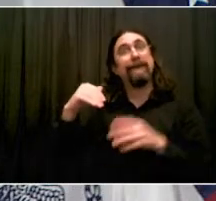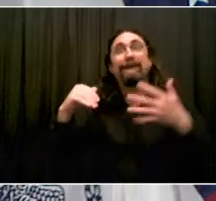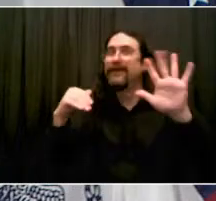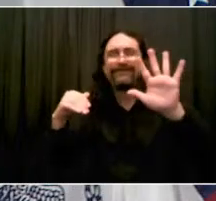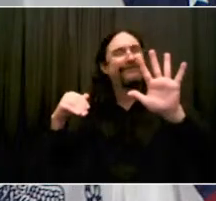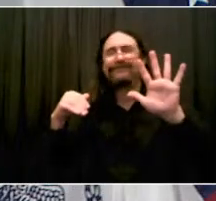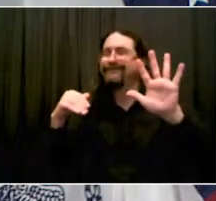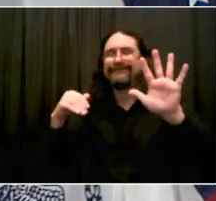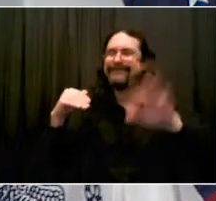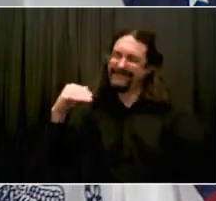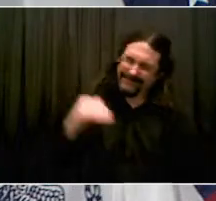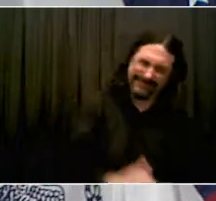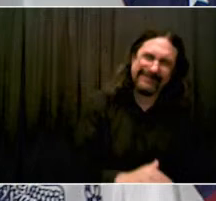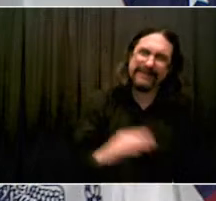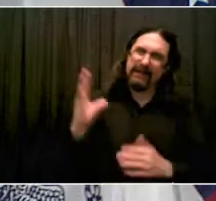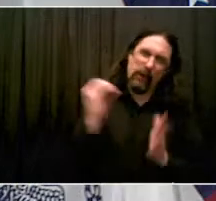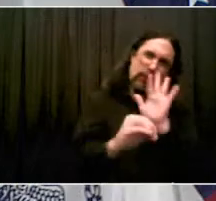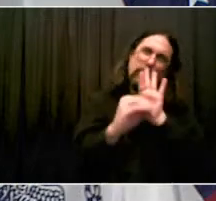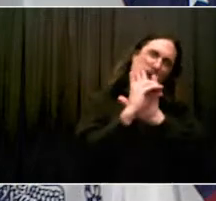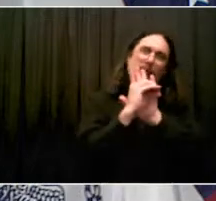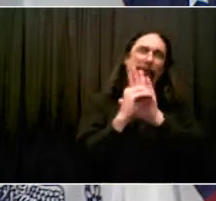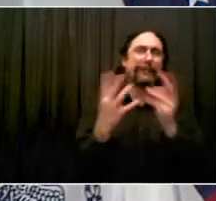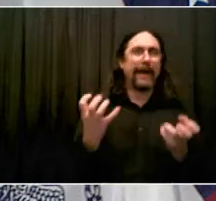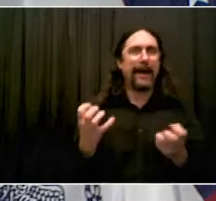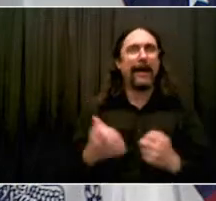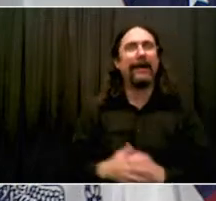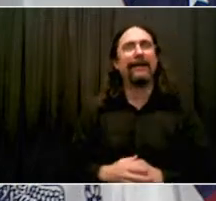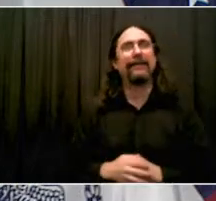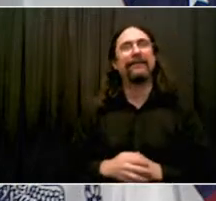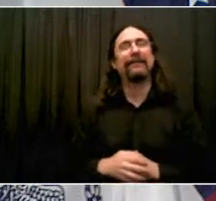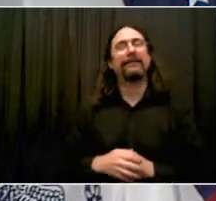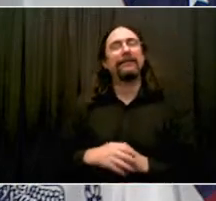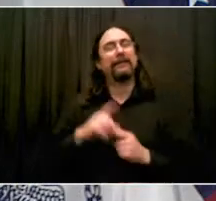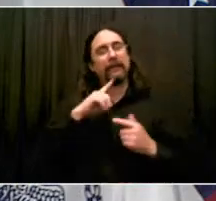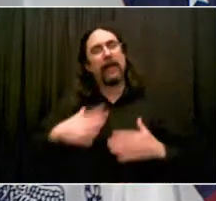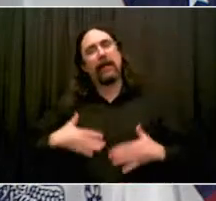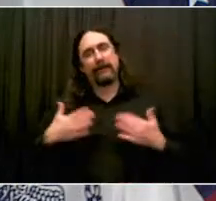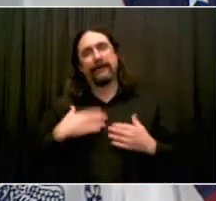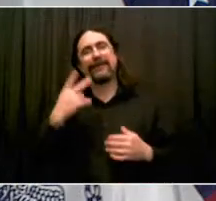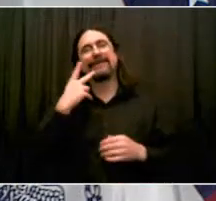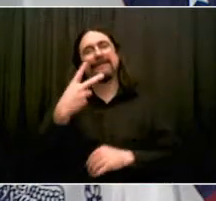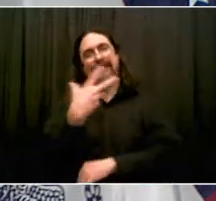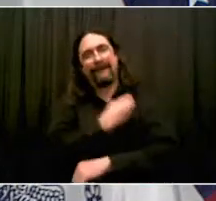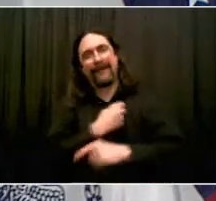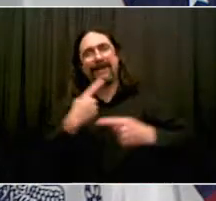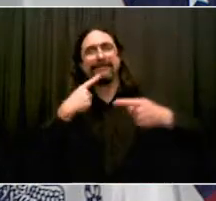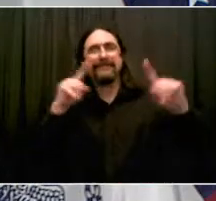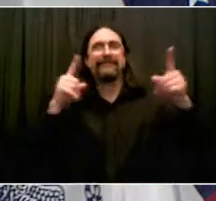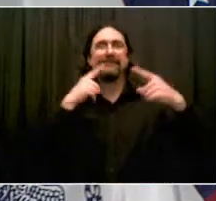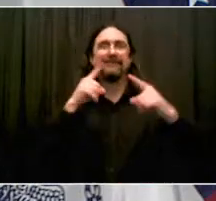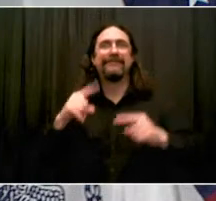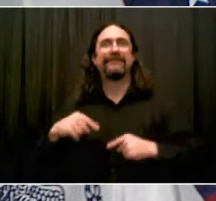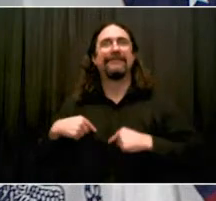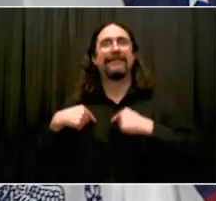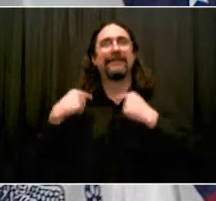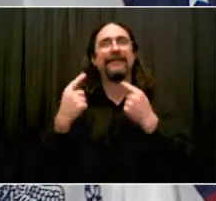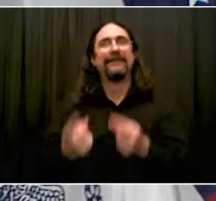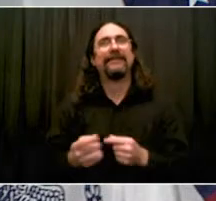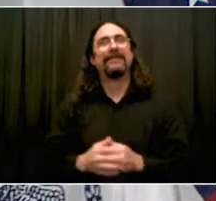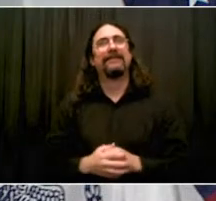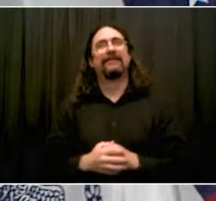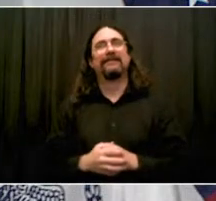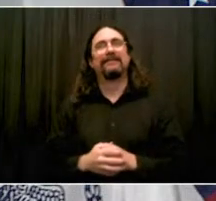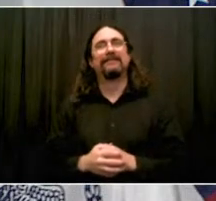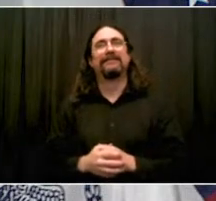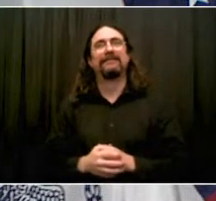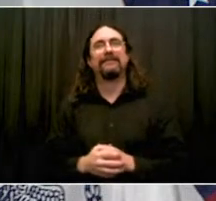has worked. Let's get out there and keep it going. Every single day, tens of thousands of people are going out and getting vaccinated, getting their first shots, getting their